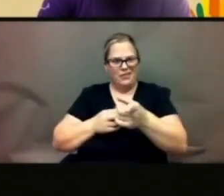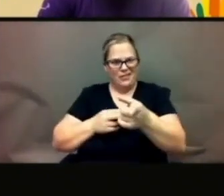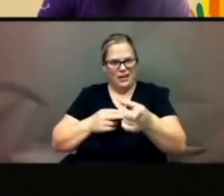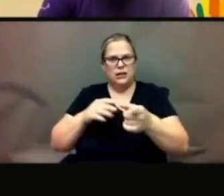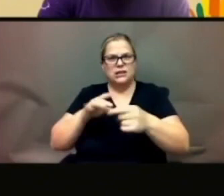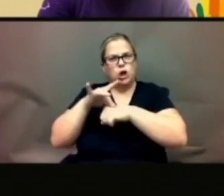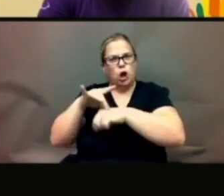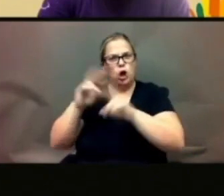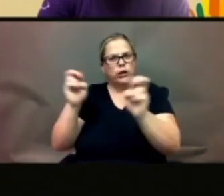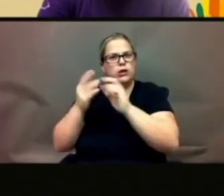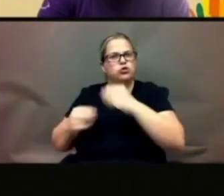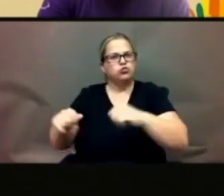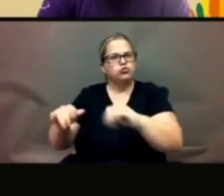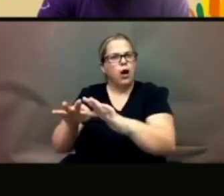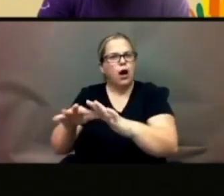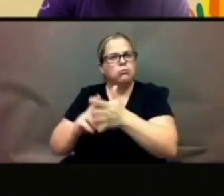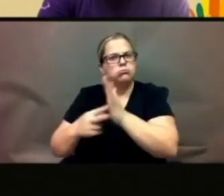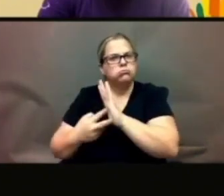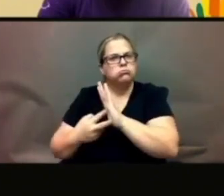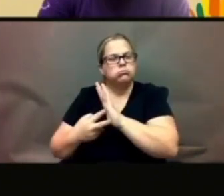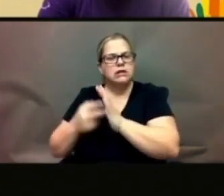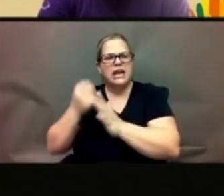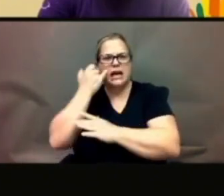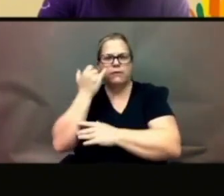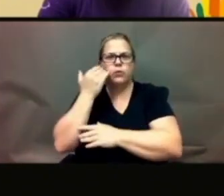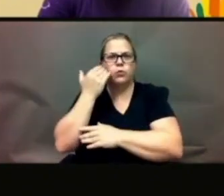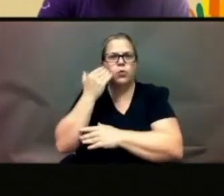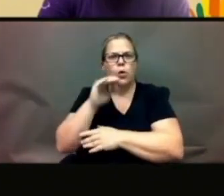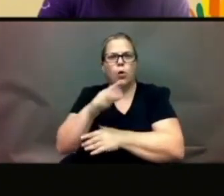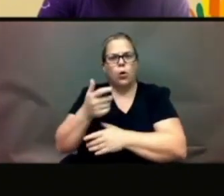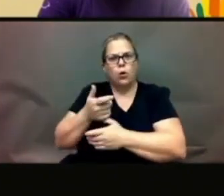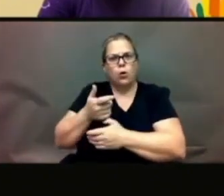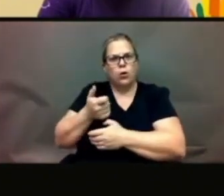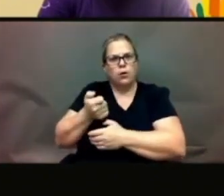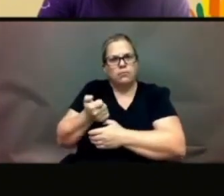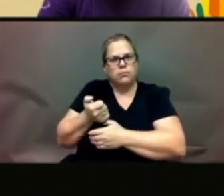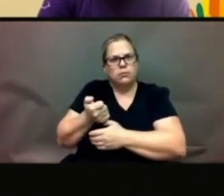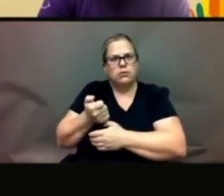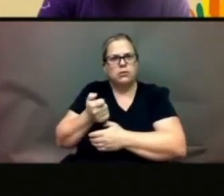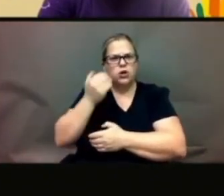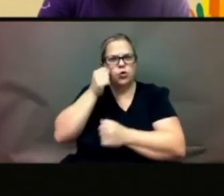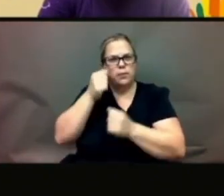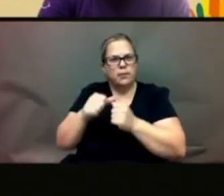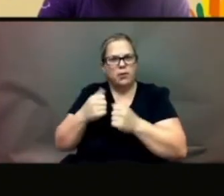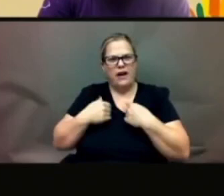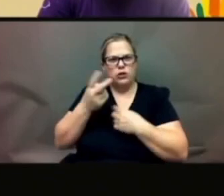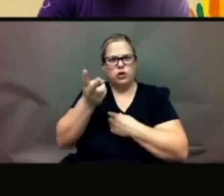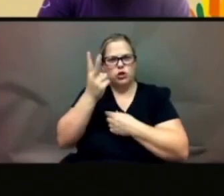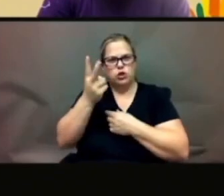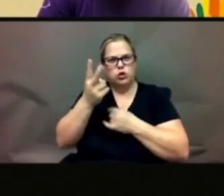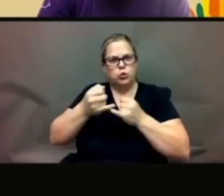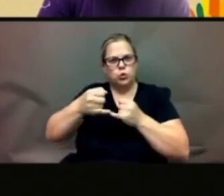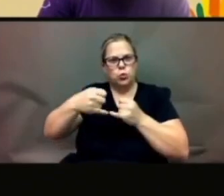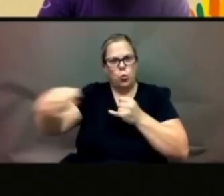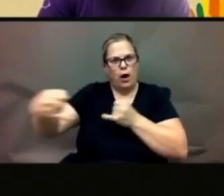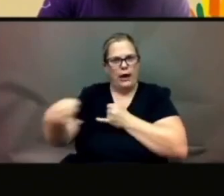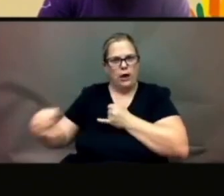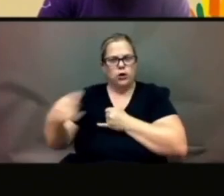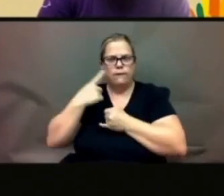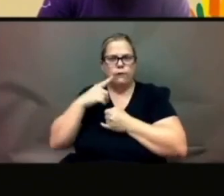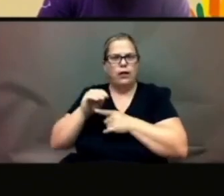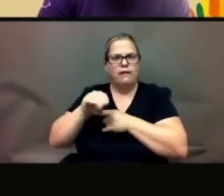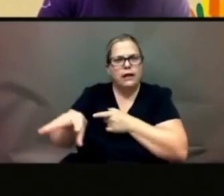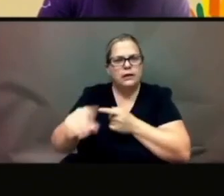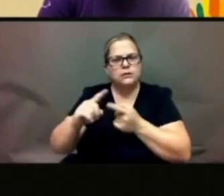your ground. So when you light up a battery or a flashlight, you know how there's a black wire and a red wire. The black wire is your ground and the red wire